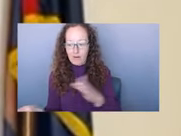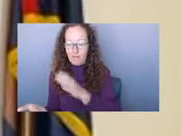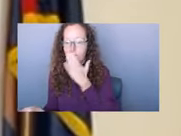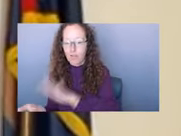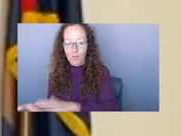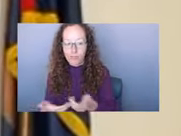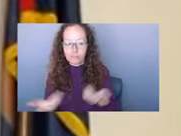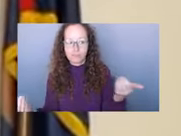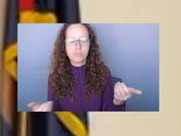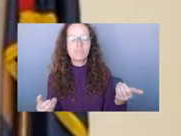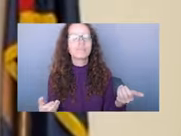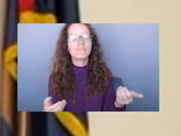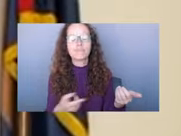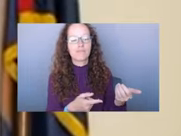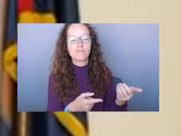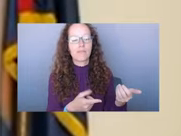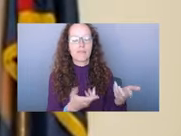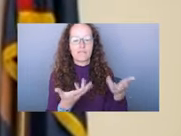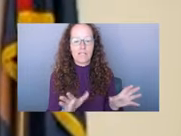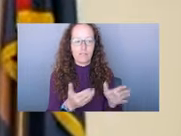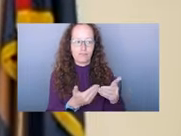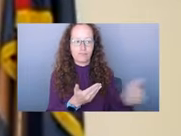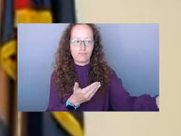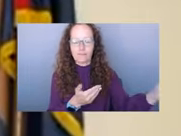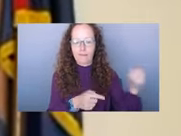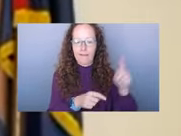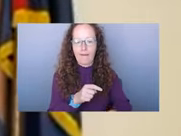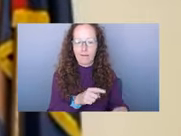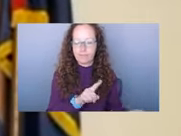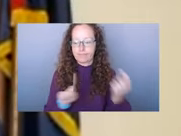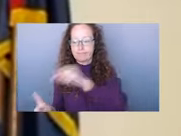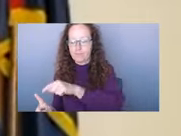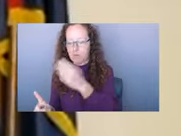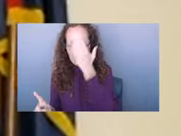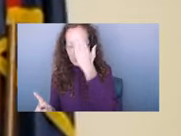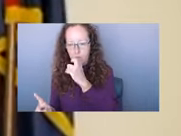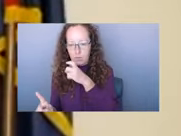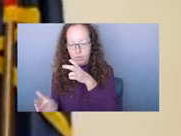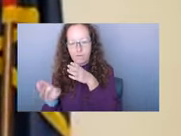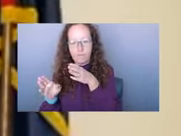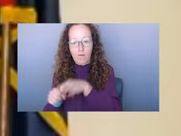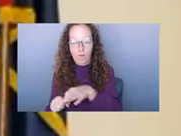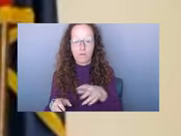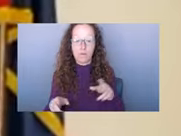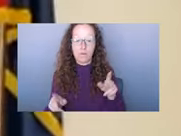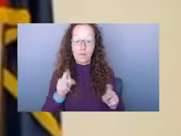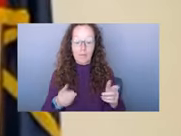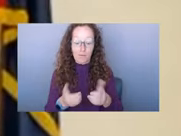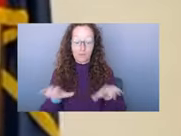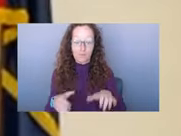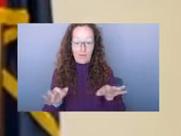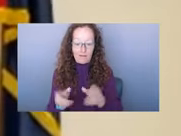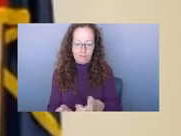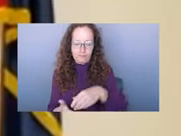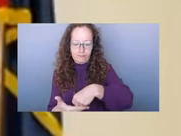voter. However, we could have upwards of 18,000 different ballot styles, especially in an August primary election. And we do